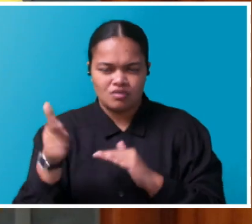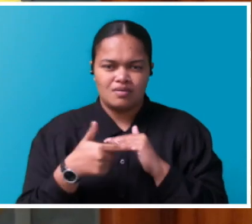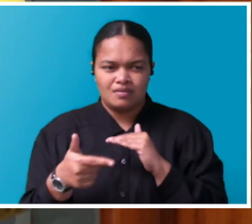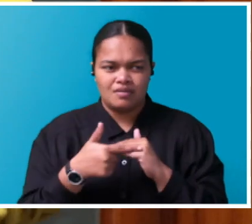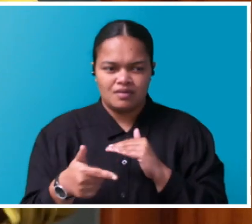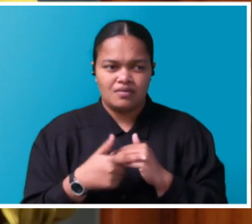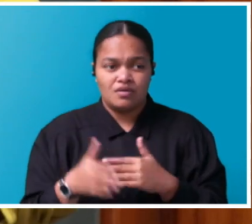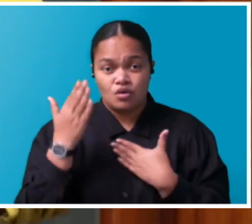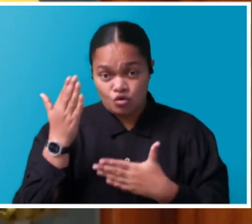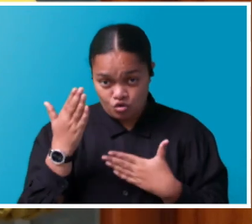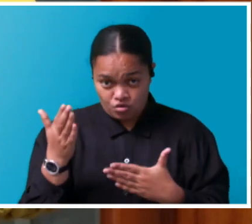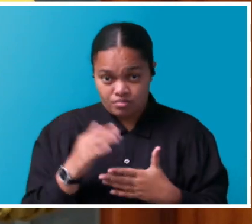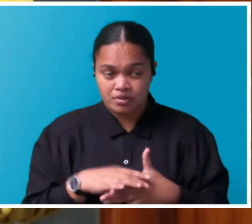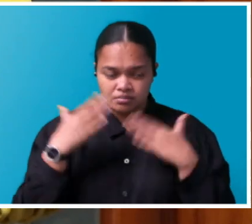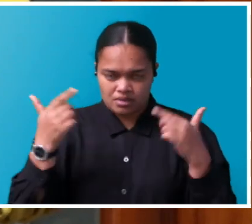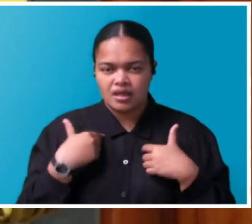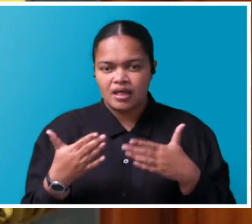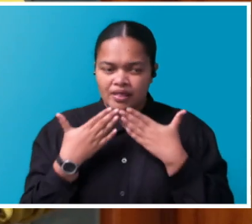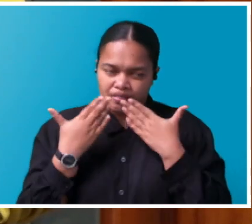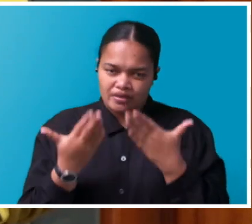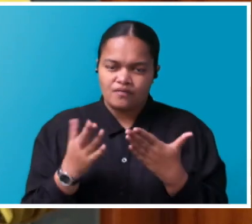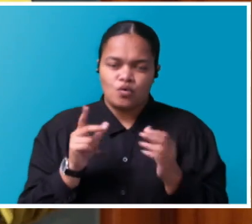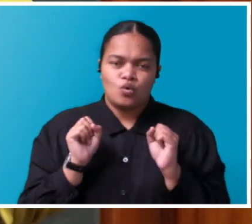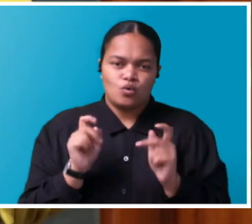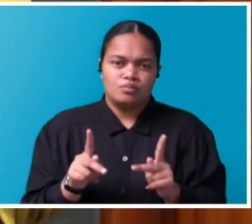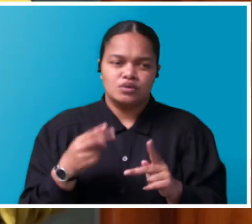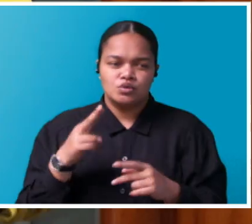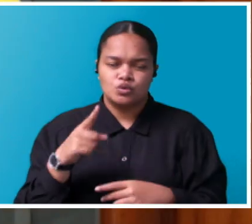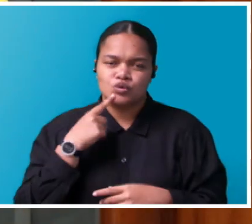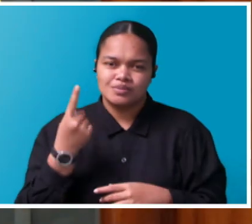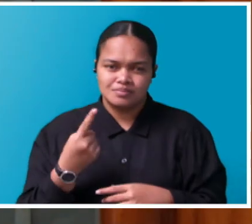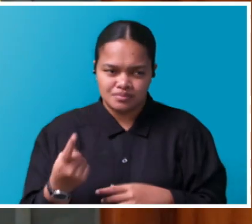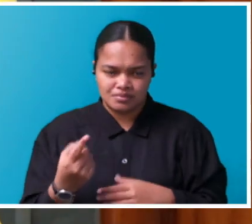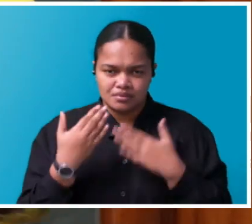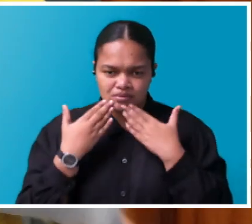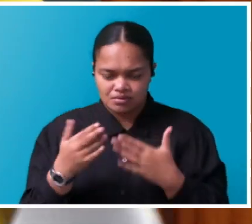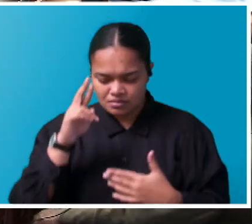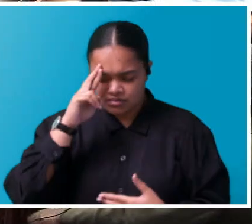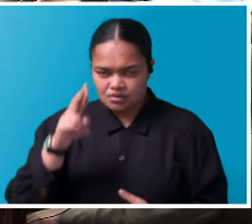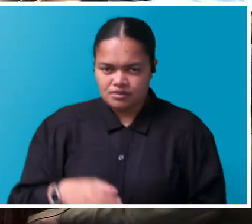Honorable Speaker, I thank you for the opportunity to speak. Vinakasaka.